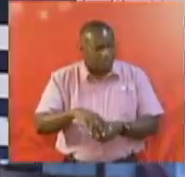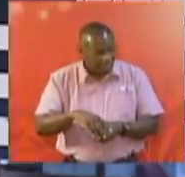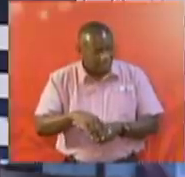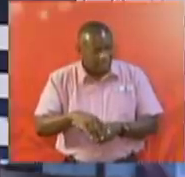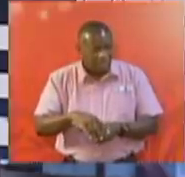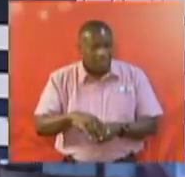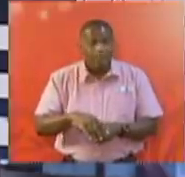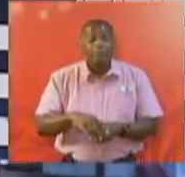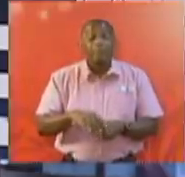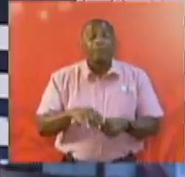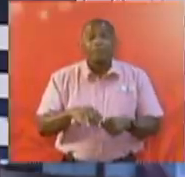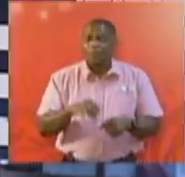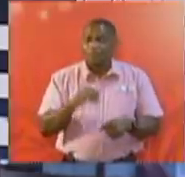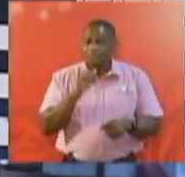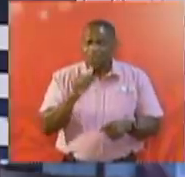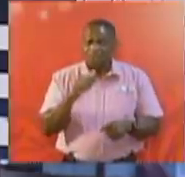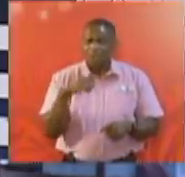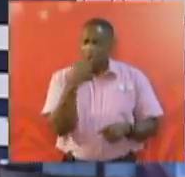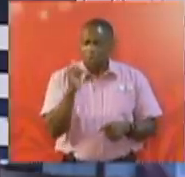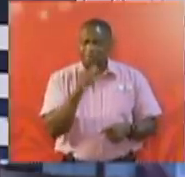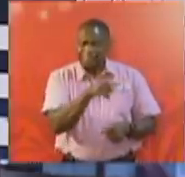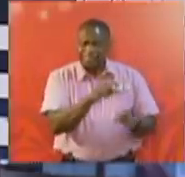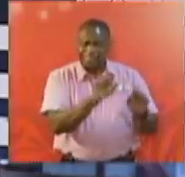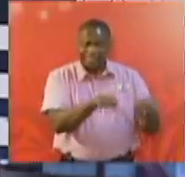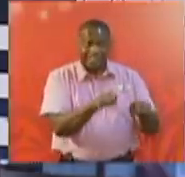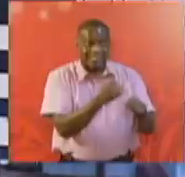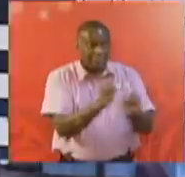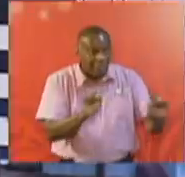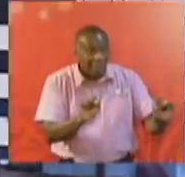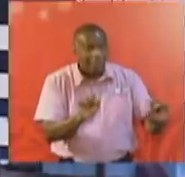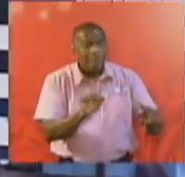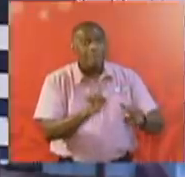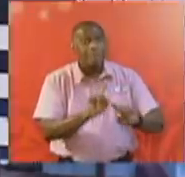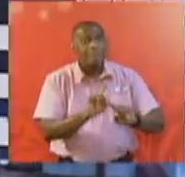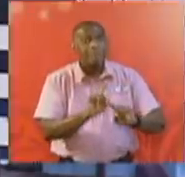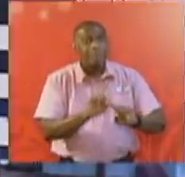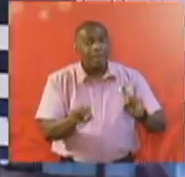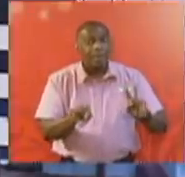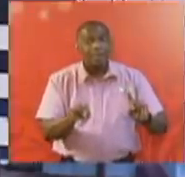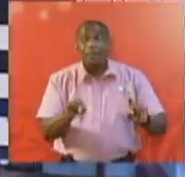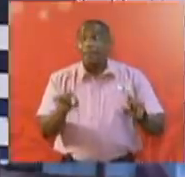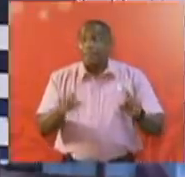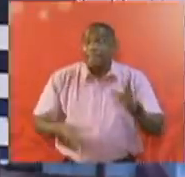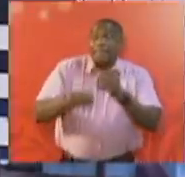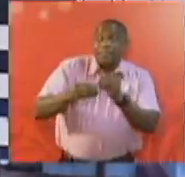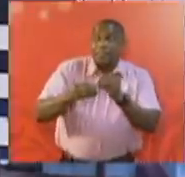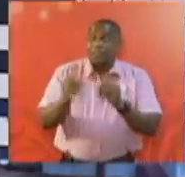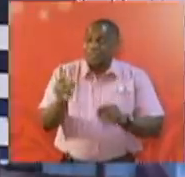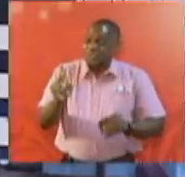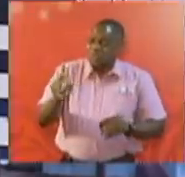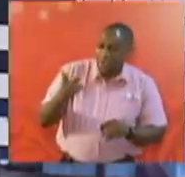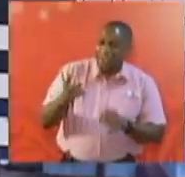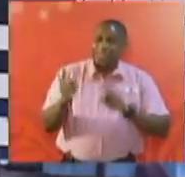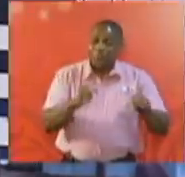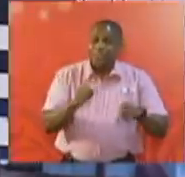survive. On top of that, he also had to go to ICU twice. They thought he was getting better, took out the